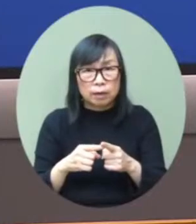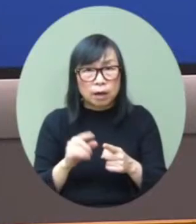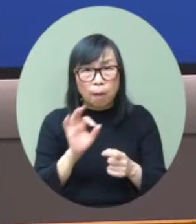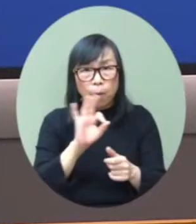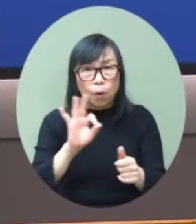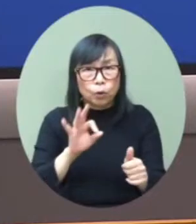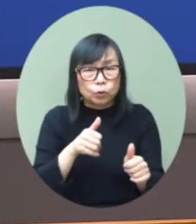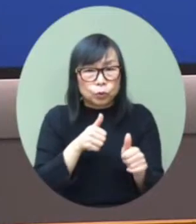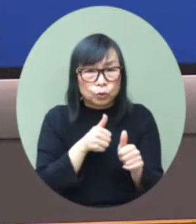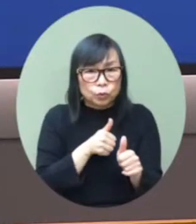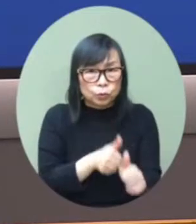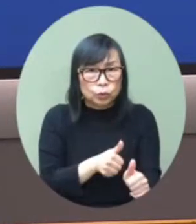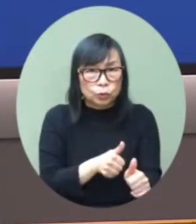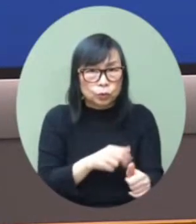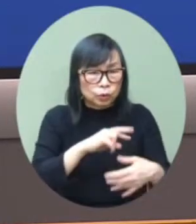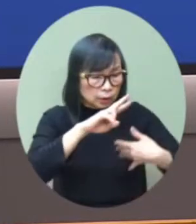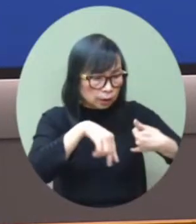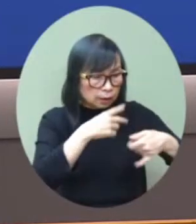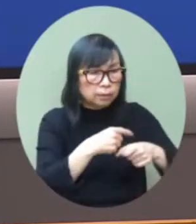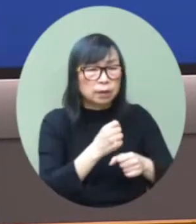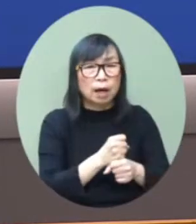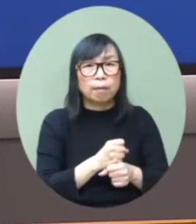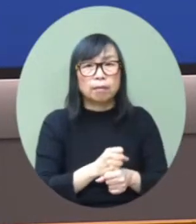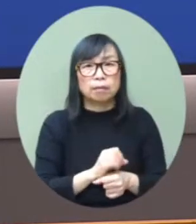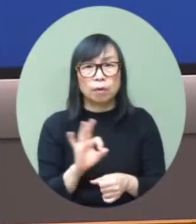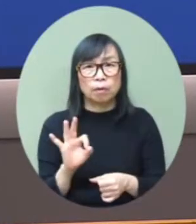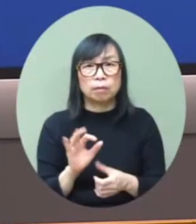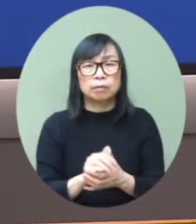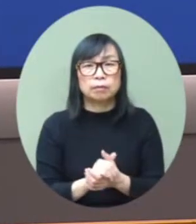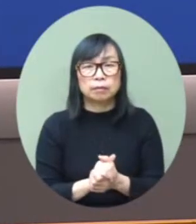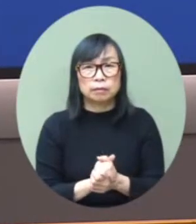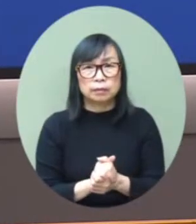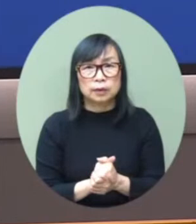residents have not complied with our